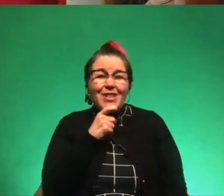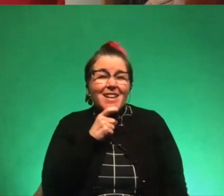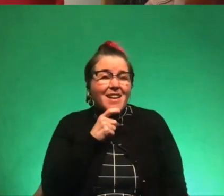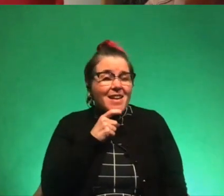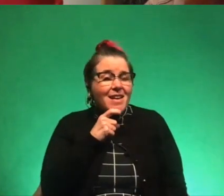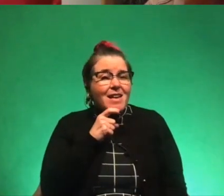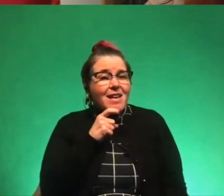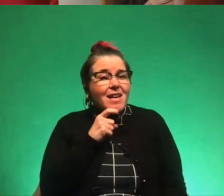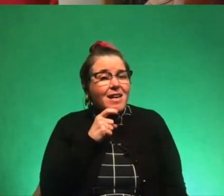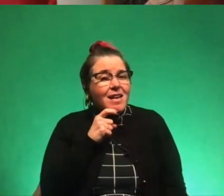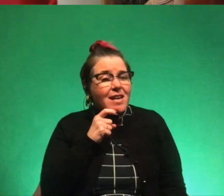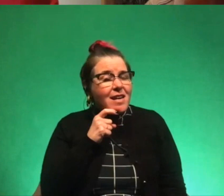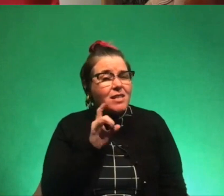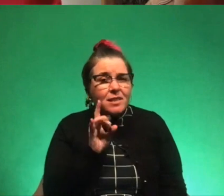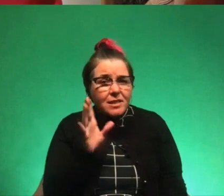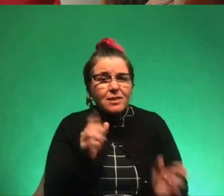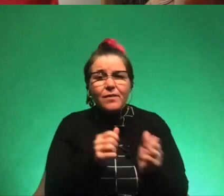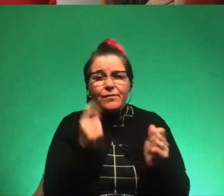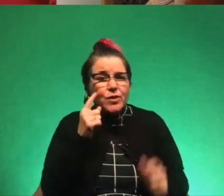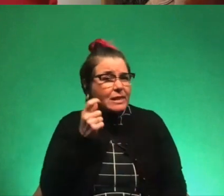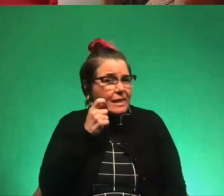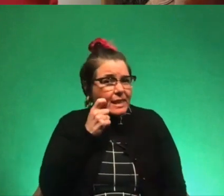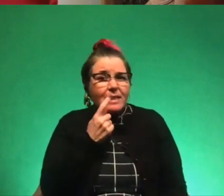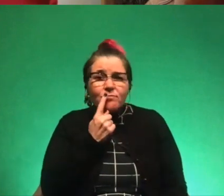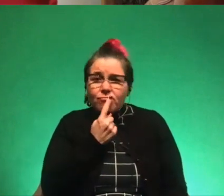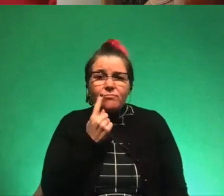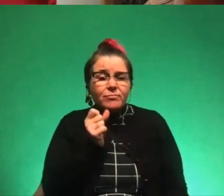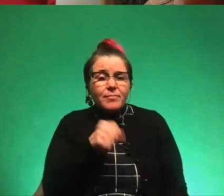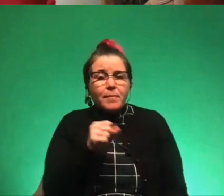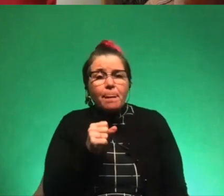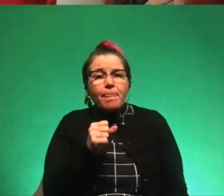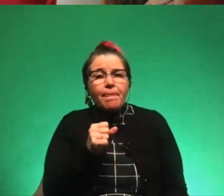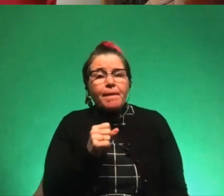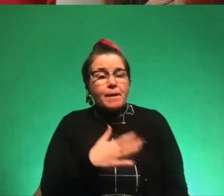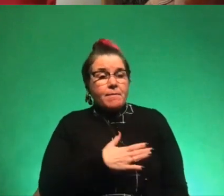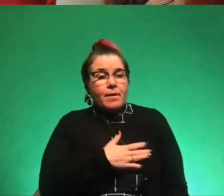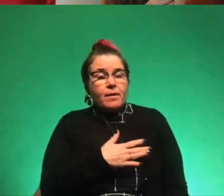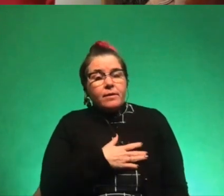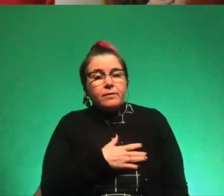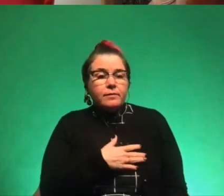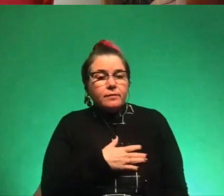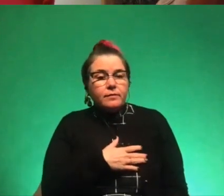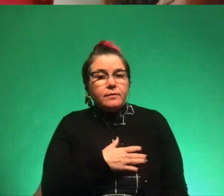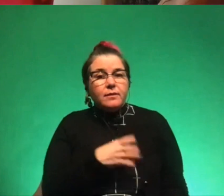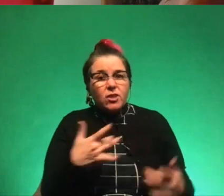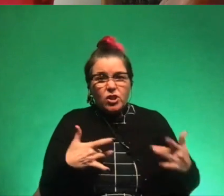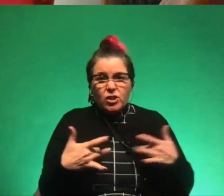And that, yeah, wreaks havoc with your skin. I guess my concerns, not so much the cold, it's